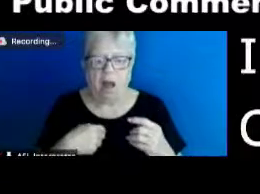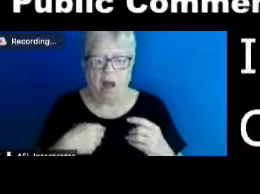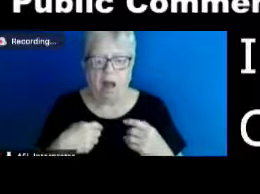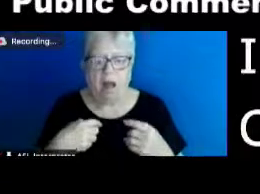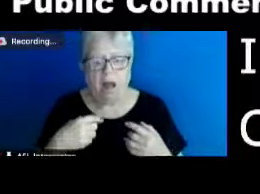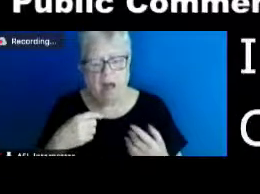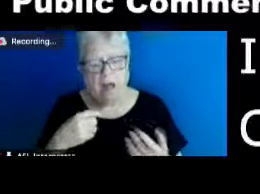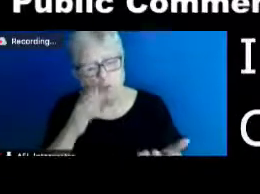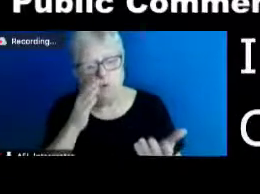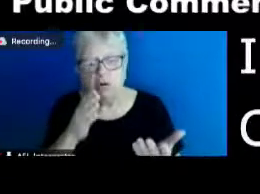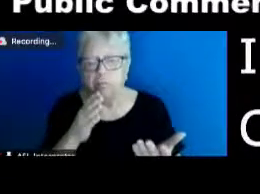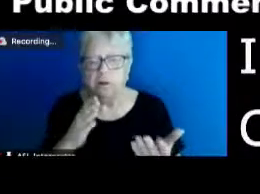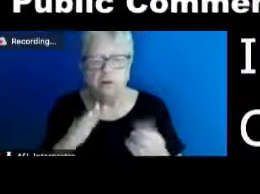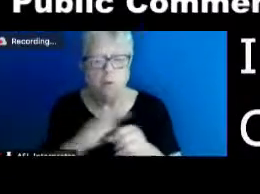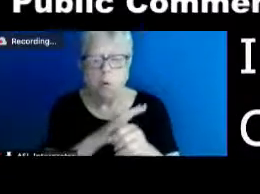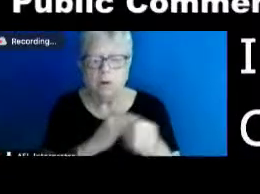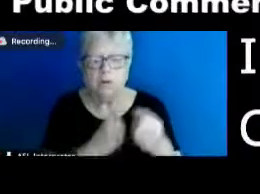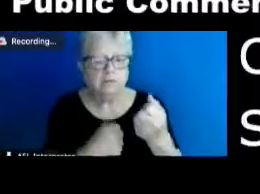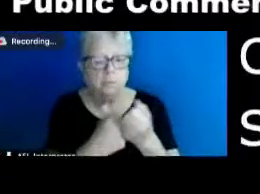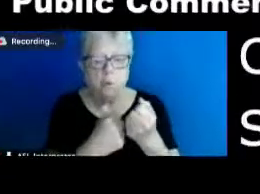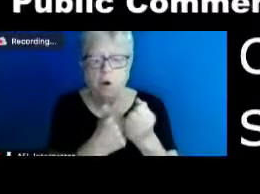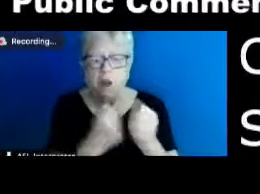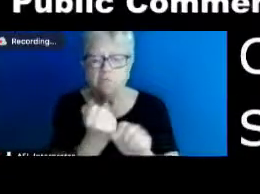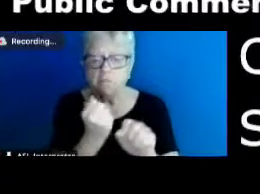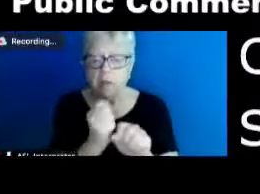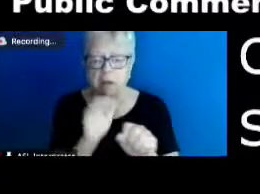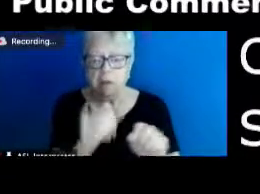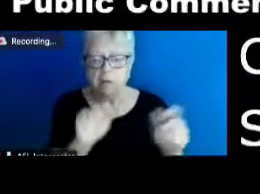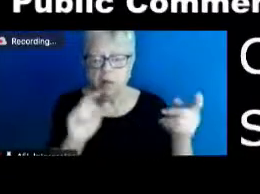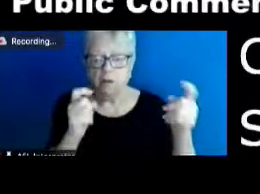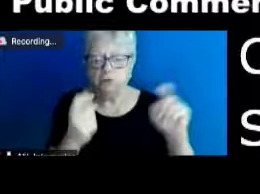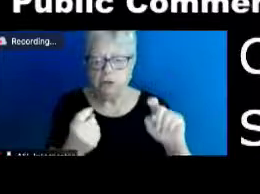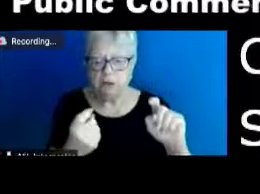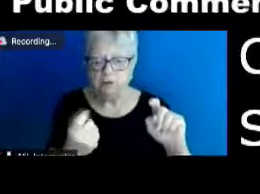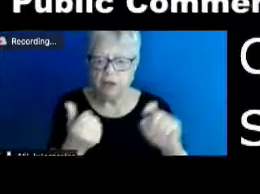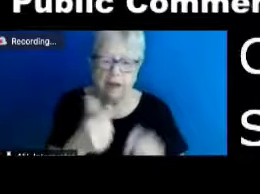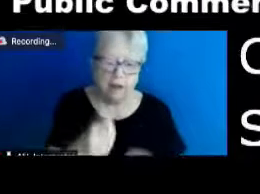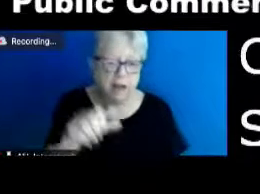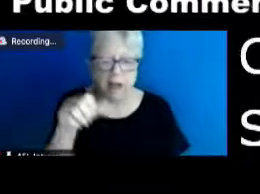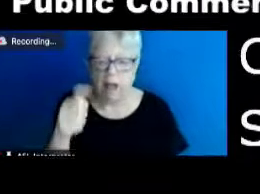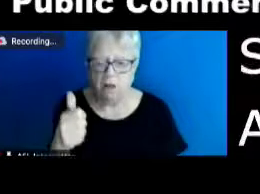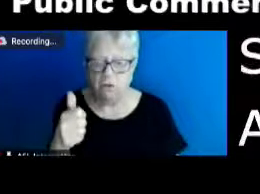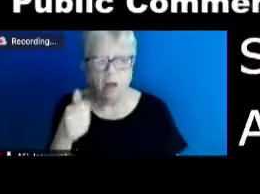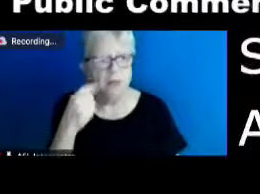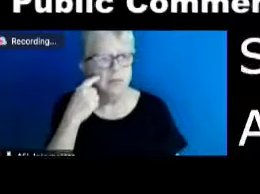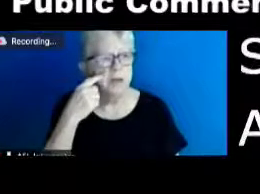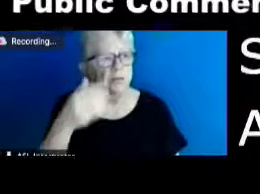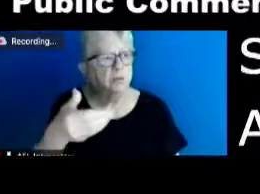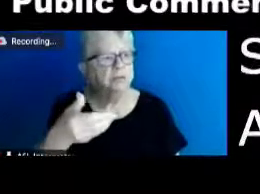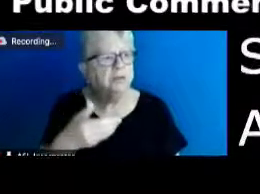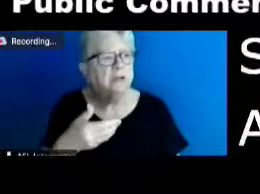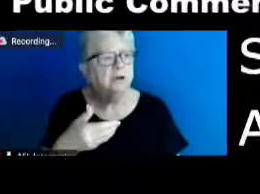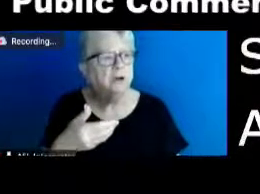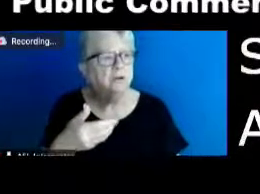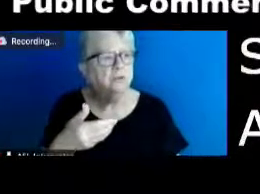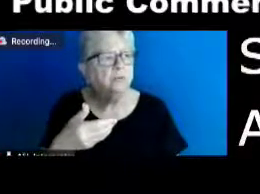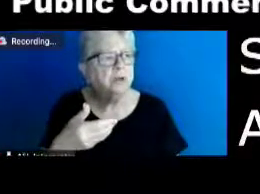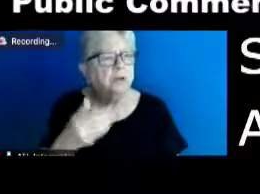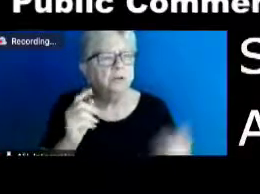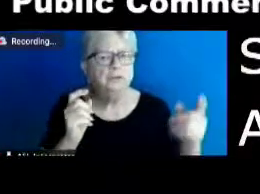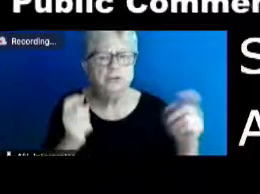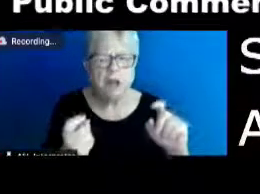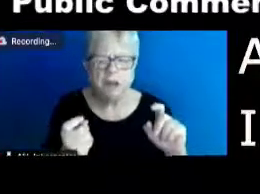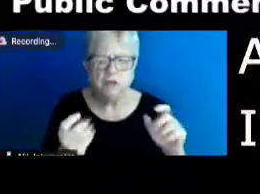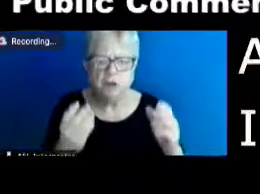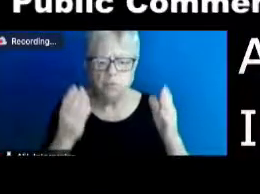fully supportive of making that change, and any other. I think there's an introductory change that they've